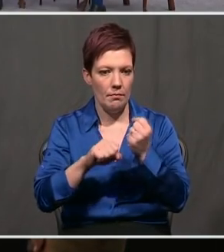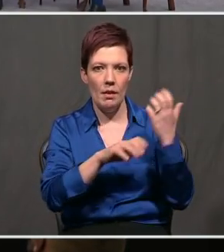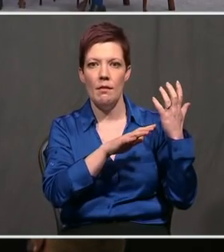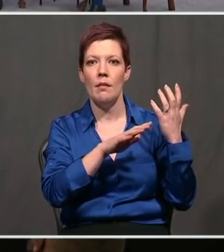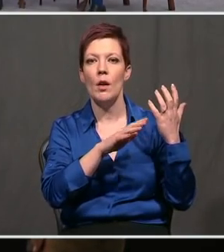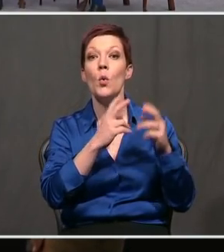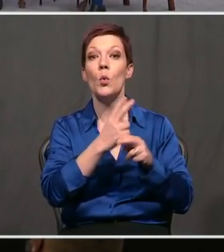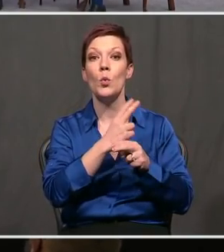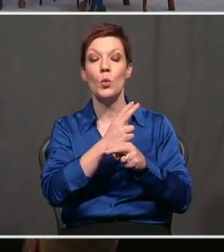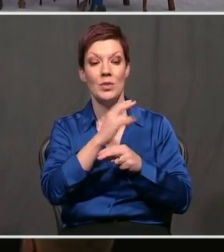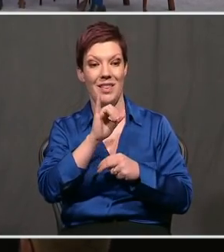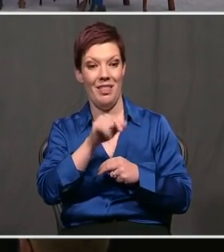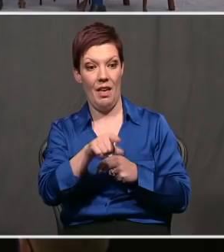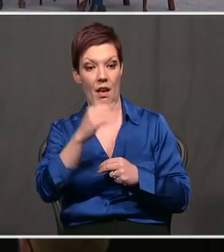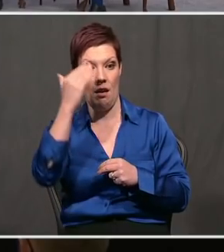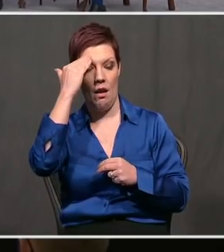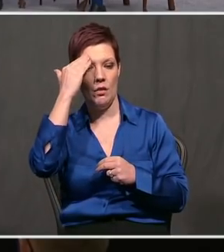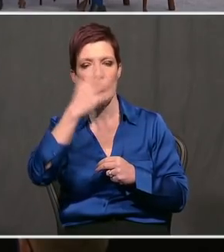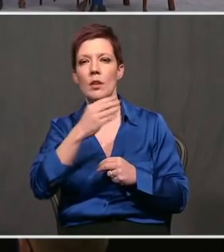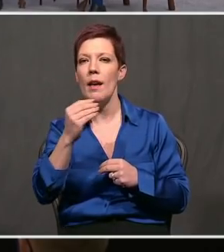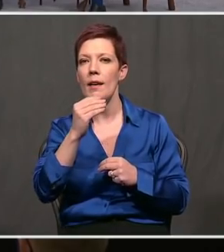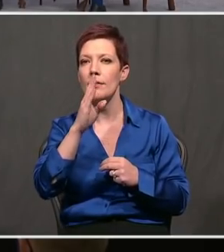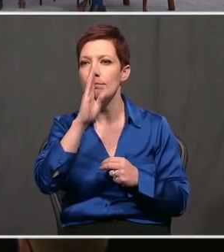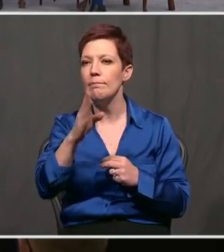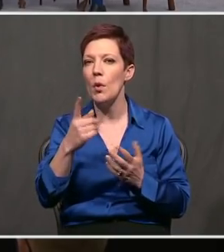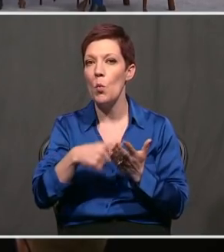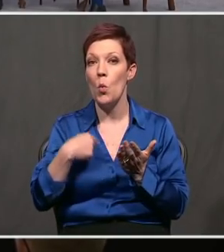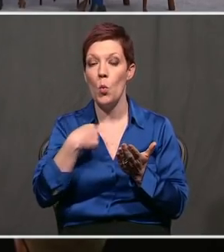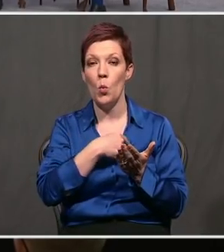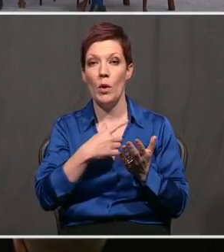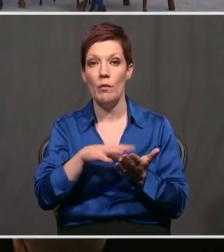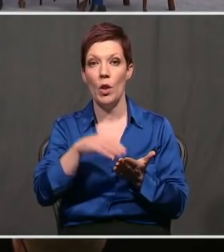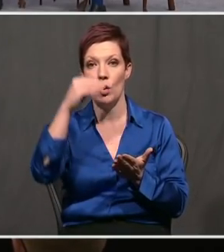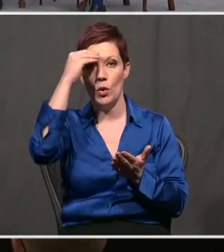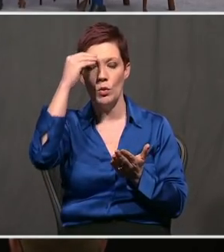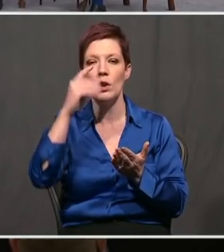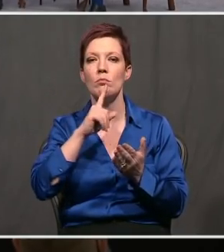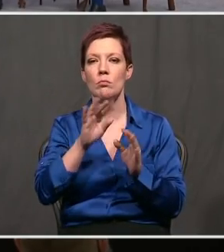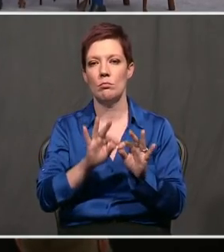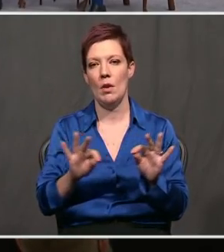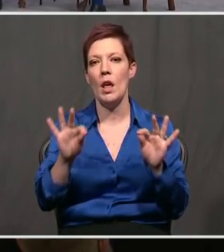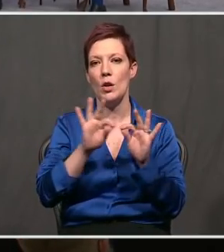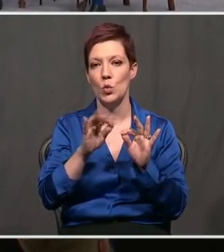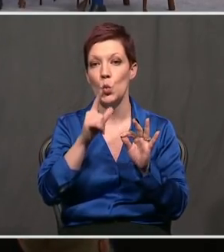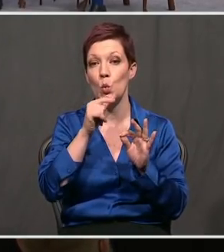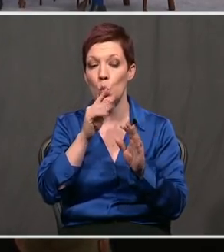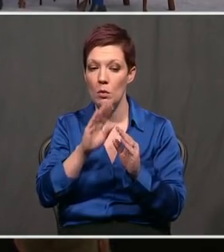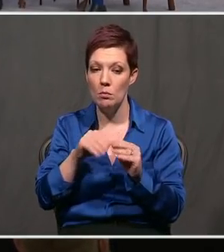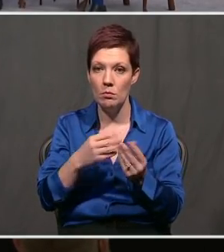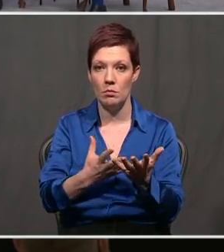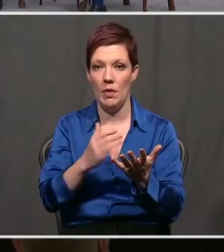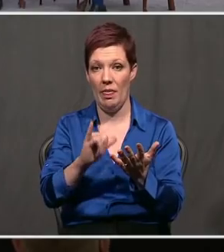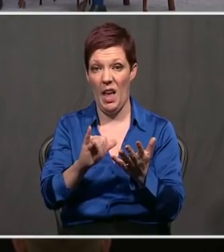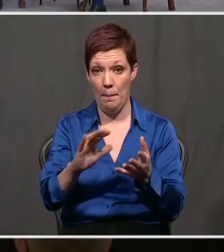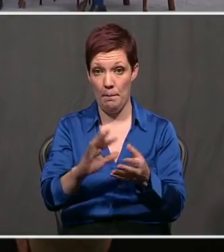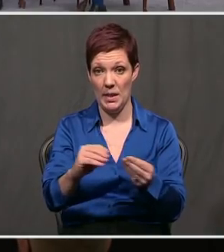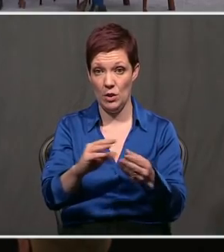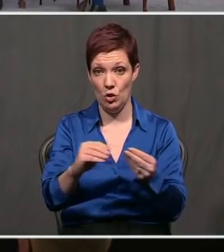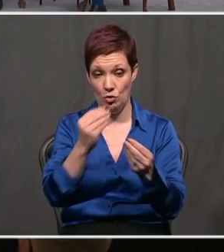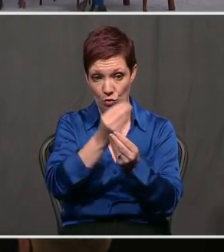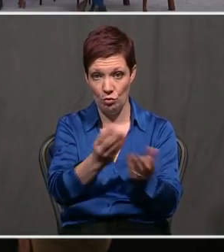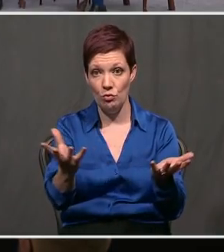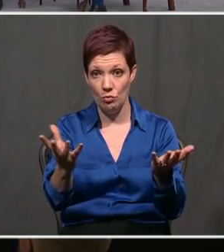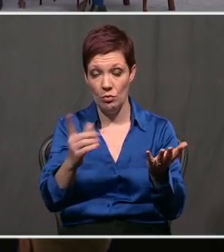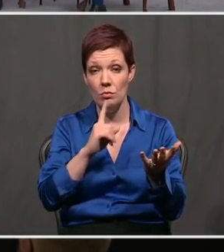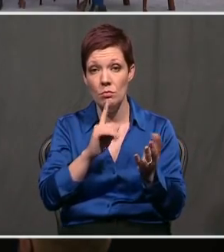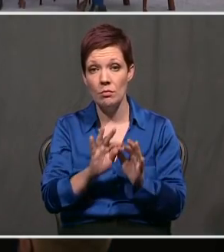knowledge. And by the way, frankly, one of the things we learned is it matters who delivers the message. Very powerfully matters who delivers the